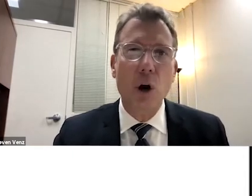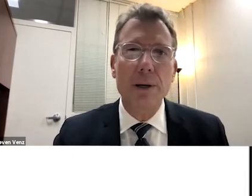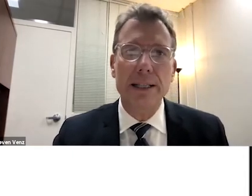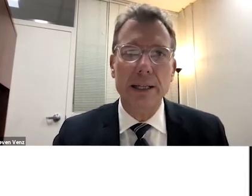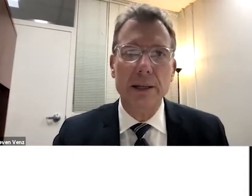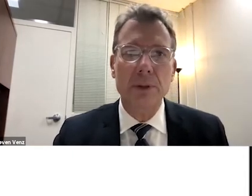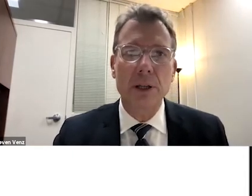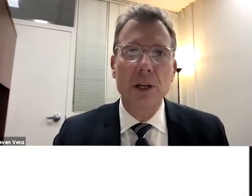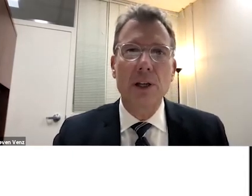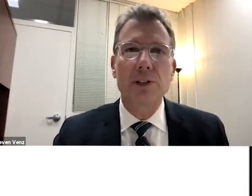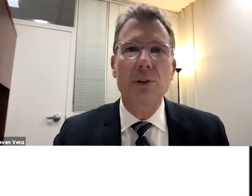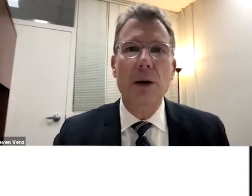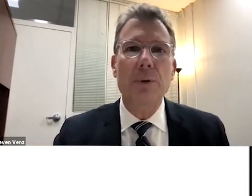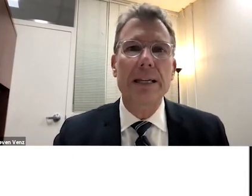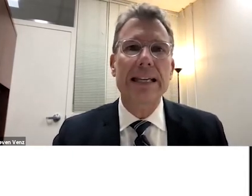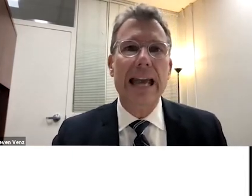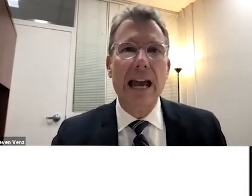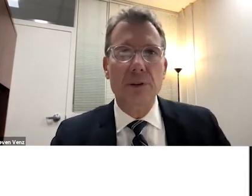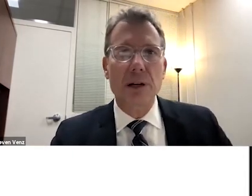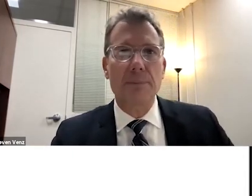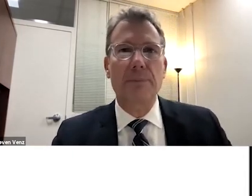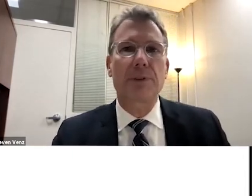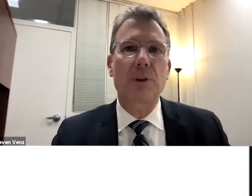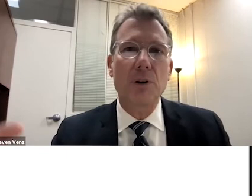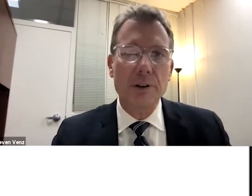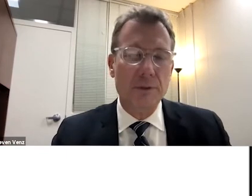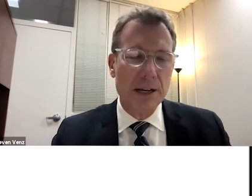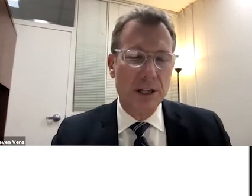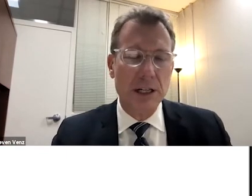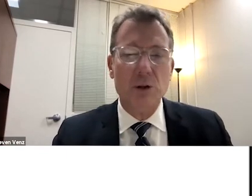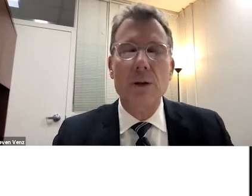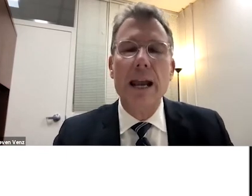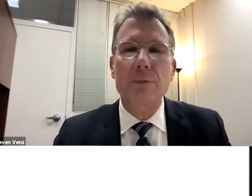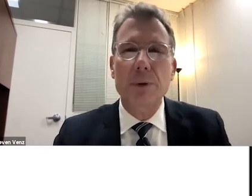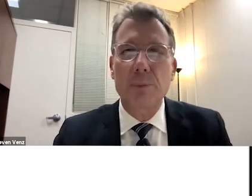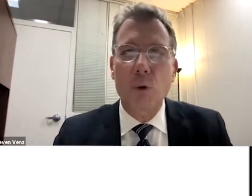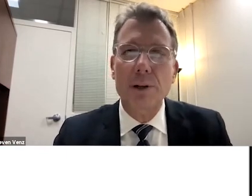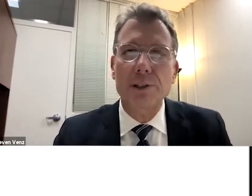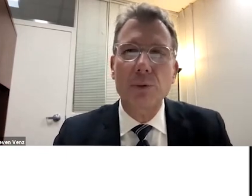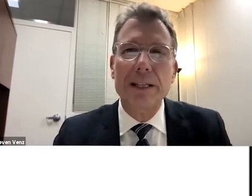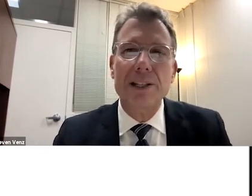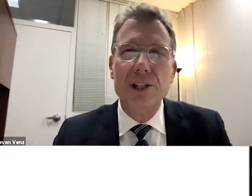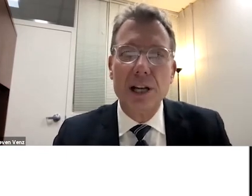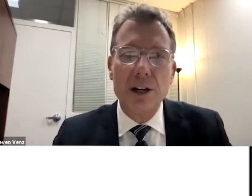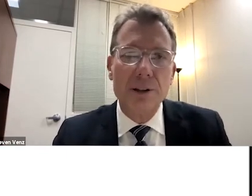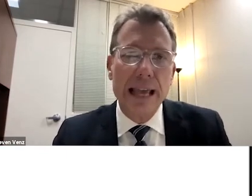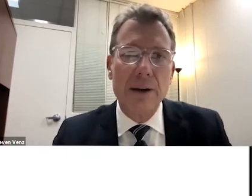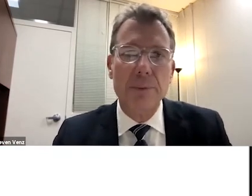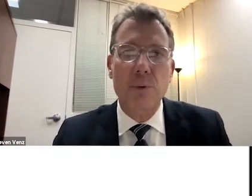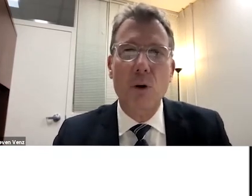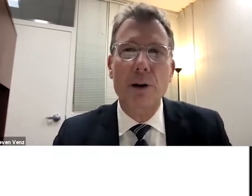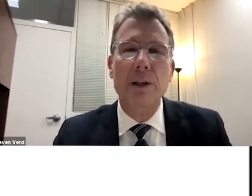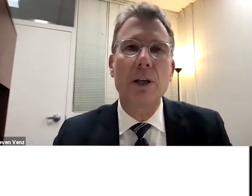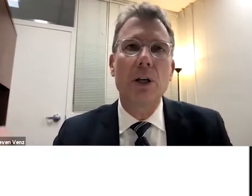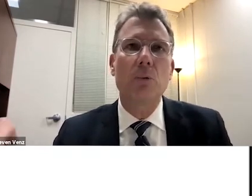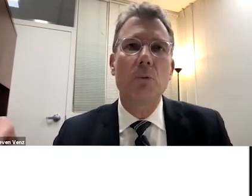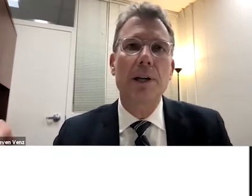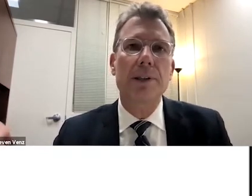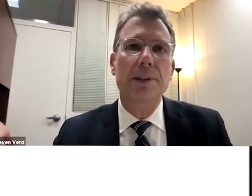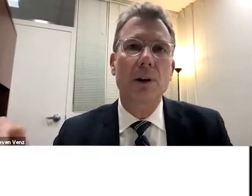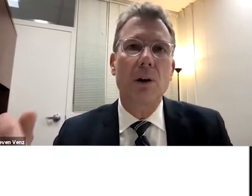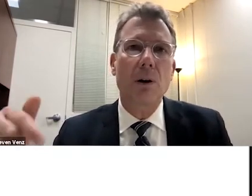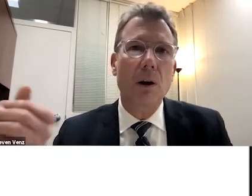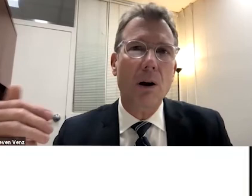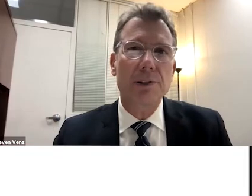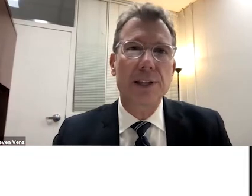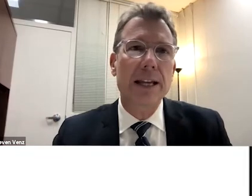and coding them so that we can gather up thorough information and create a report so we can share that report